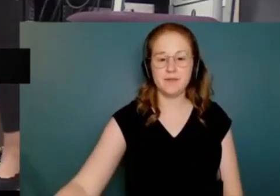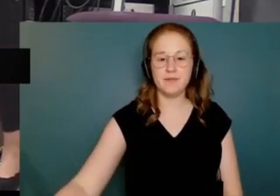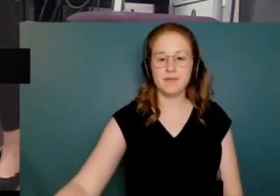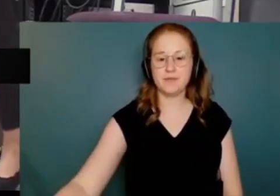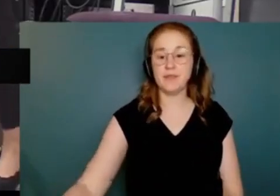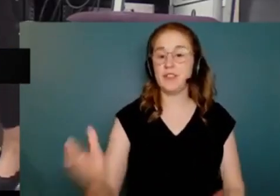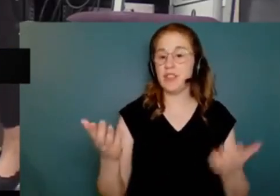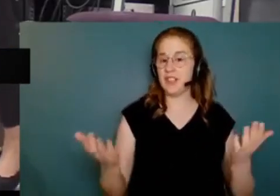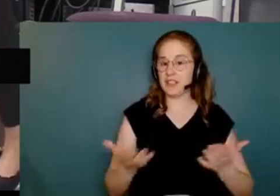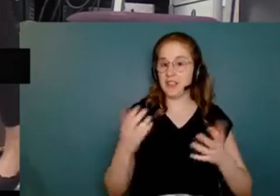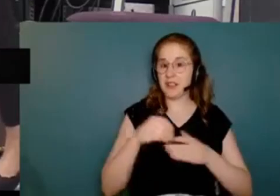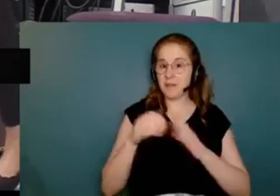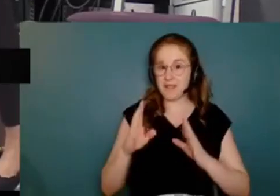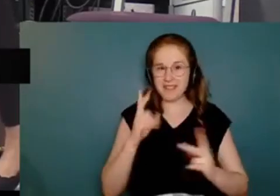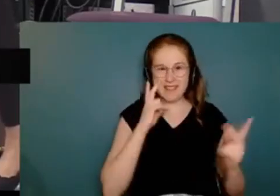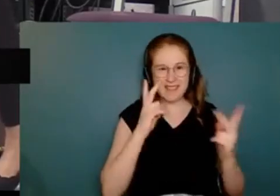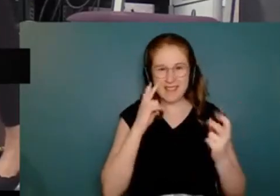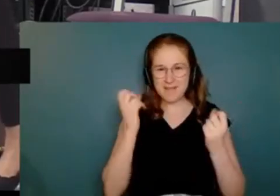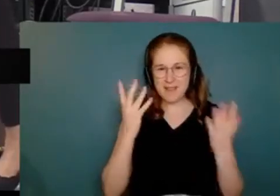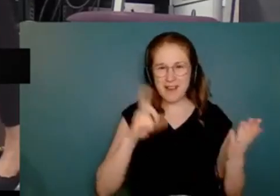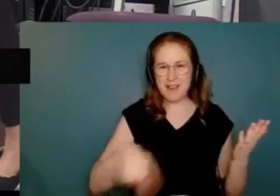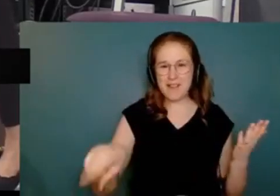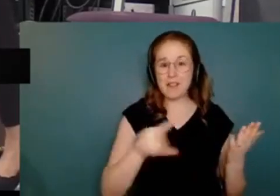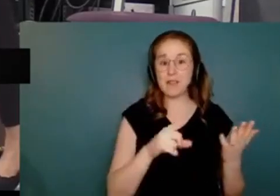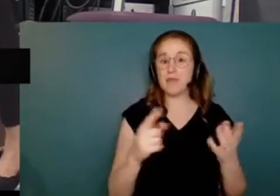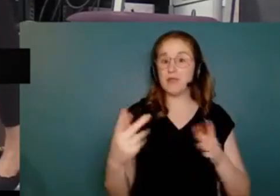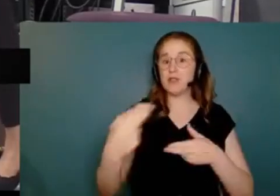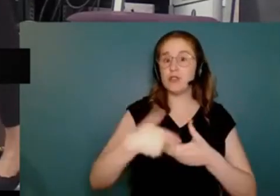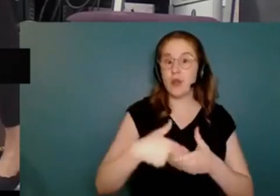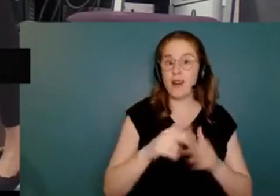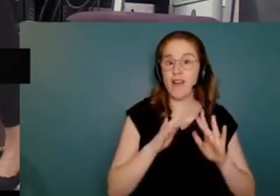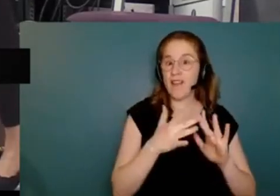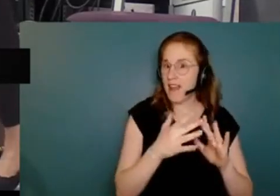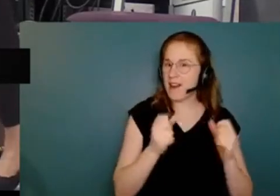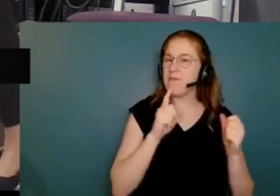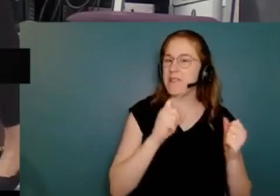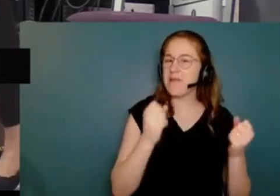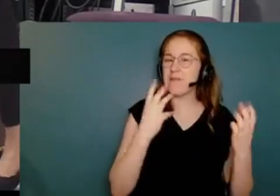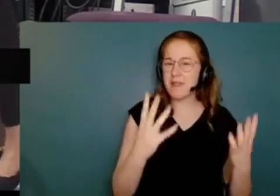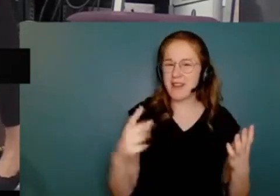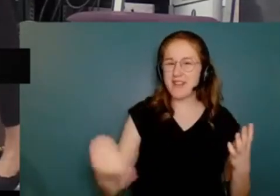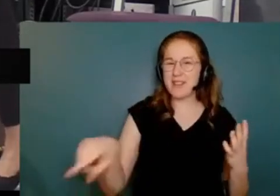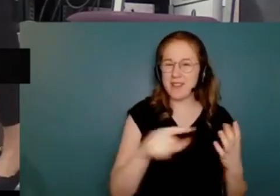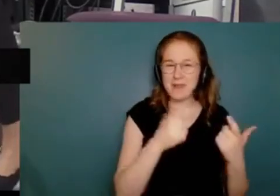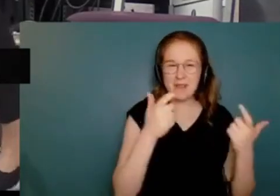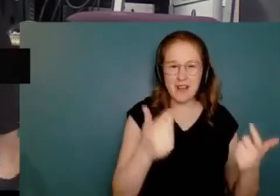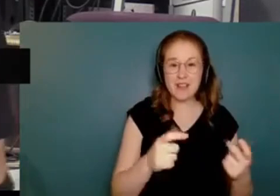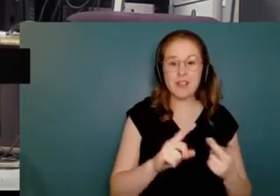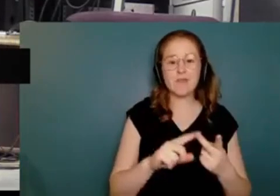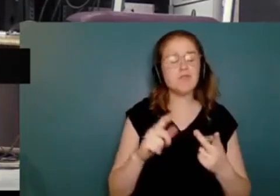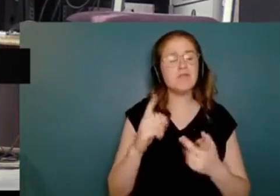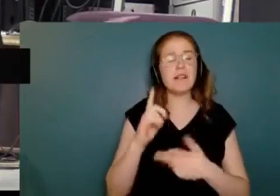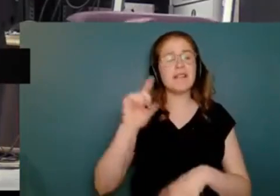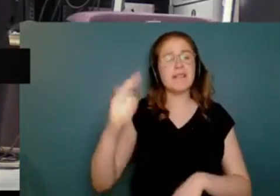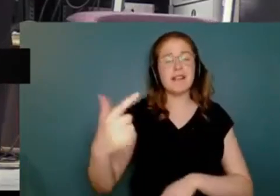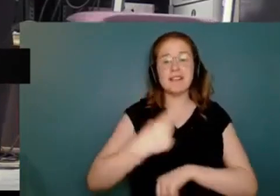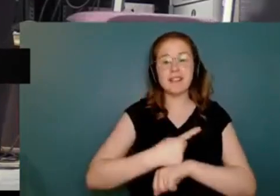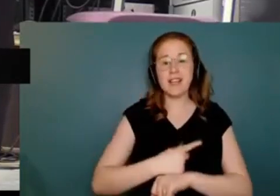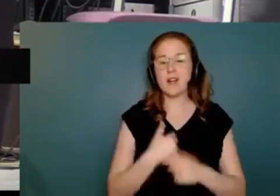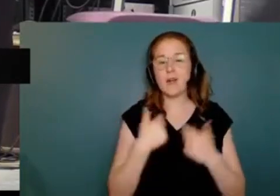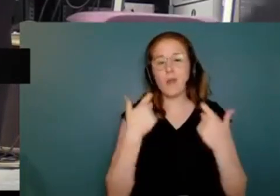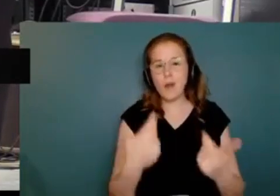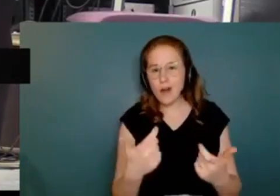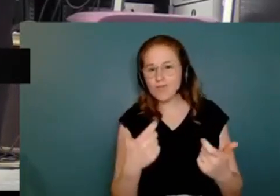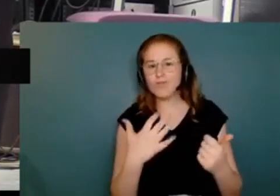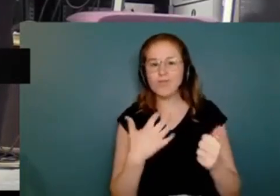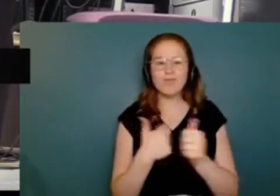are, whether you're joining us online, which I'm sure many of you are, or whether you're joining us at some time at a later date on demand, you're here at the